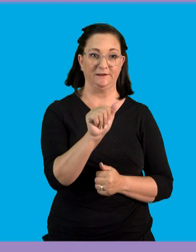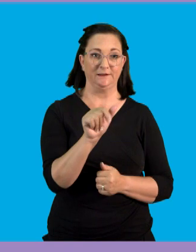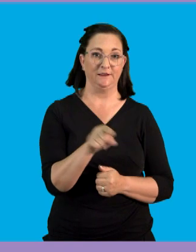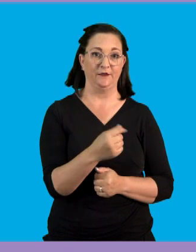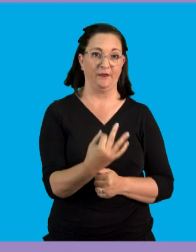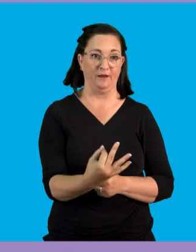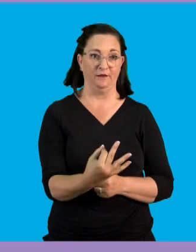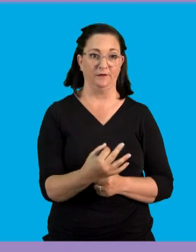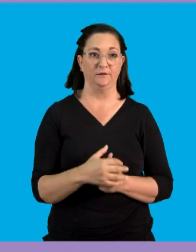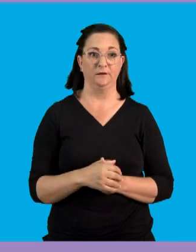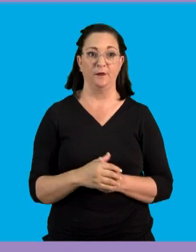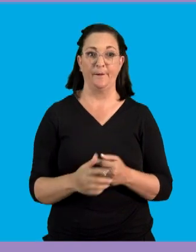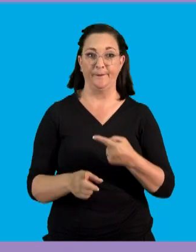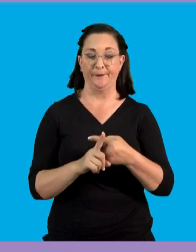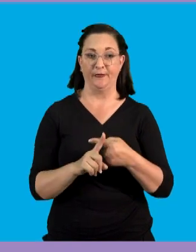going to be